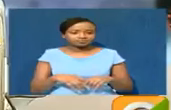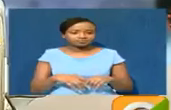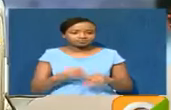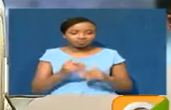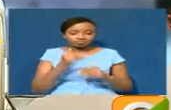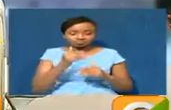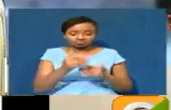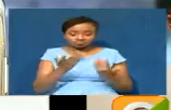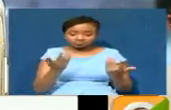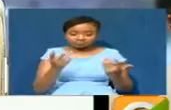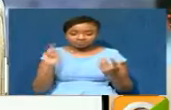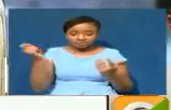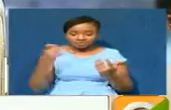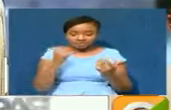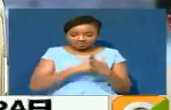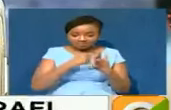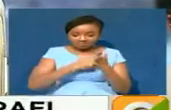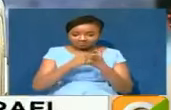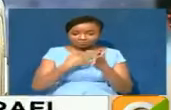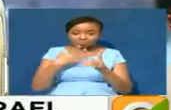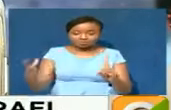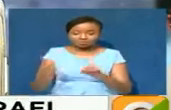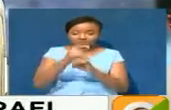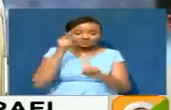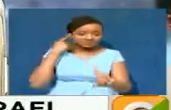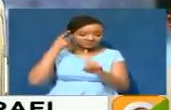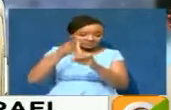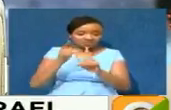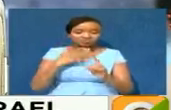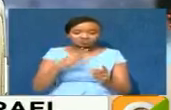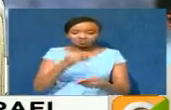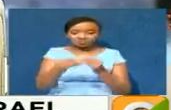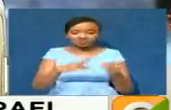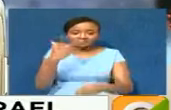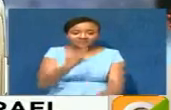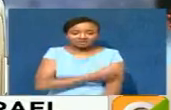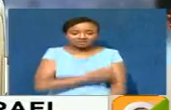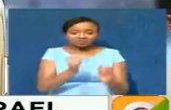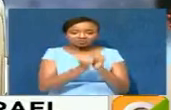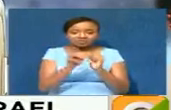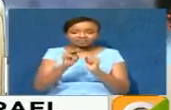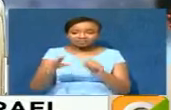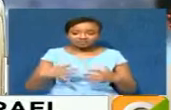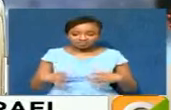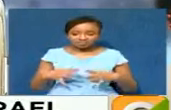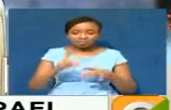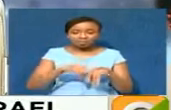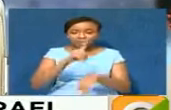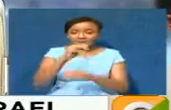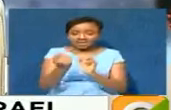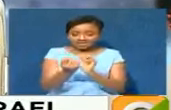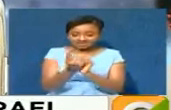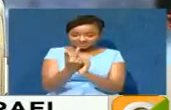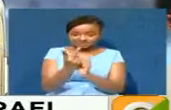Kenya continues to race towards achieving its target of vaccinating 10 million people by December as a means to reopen